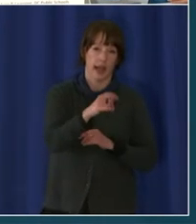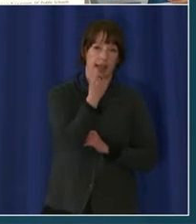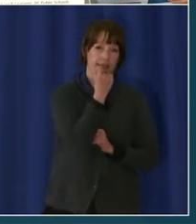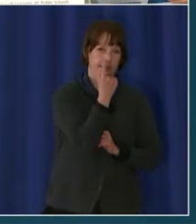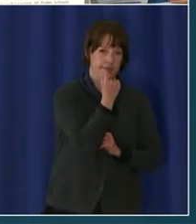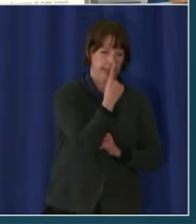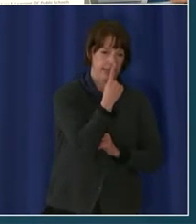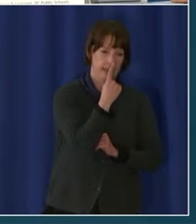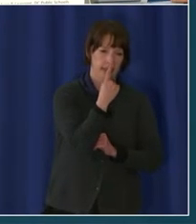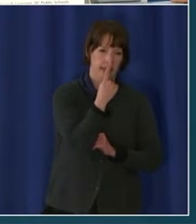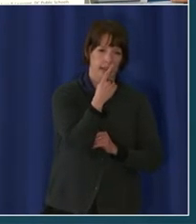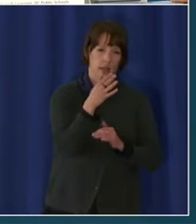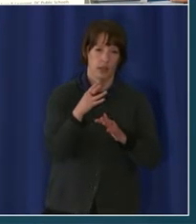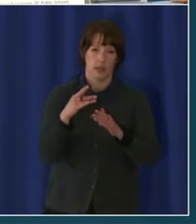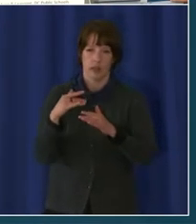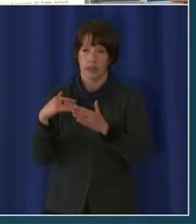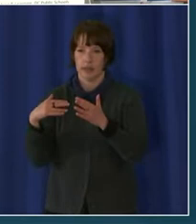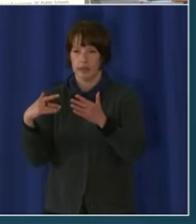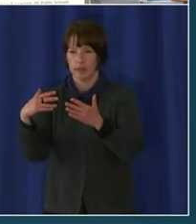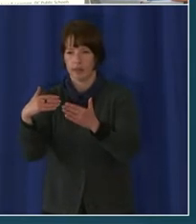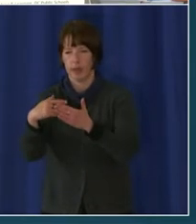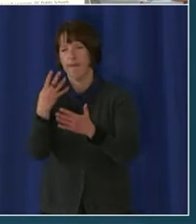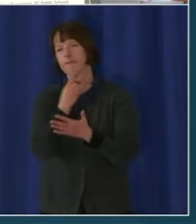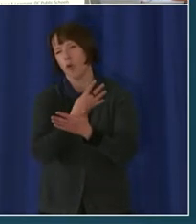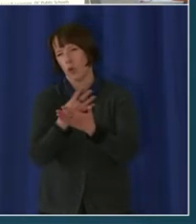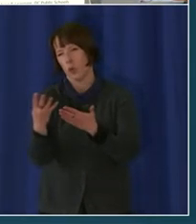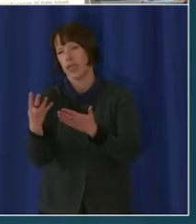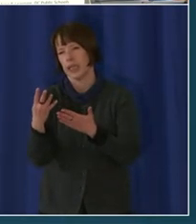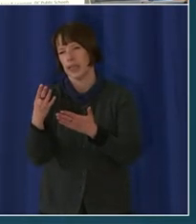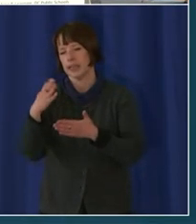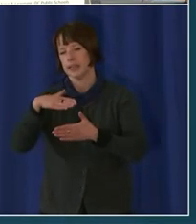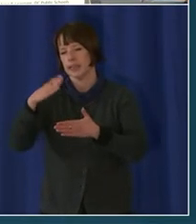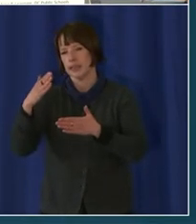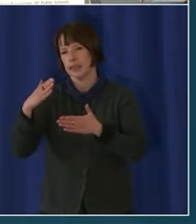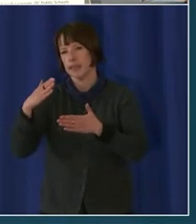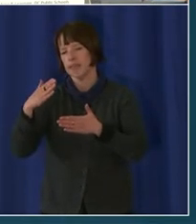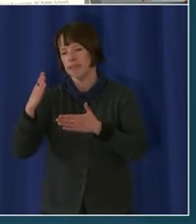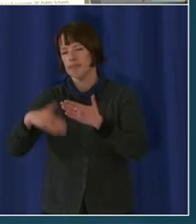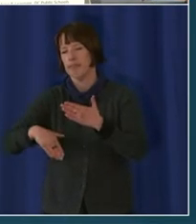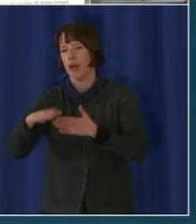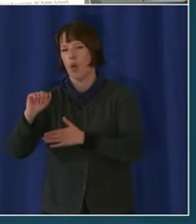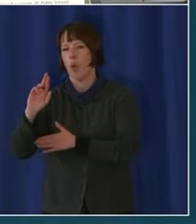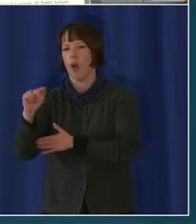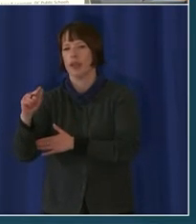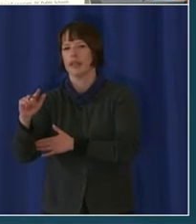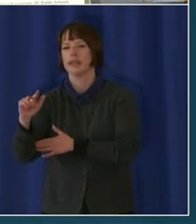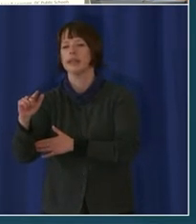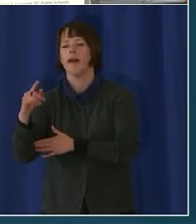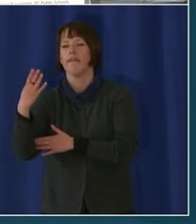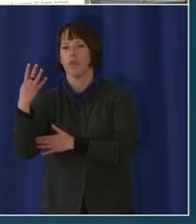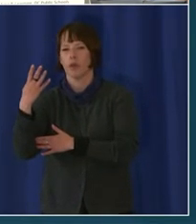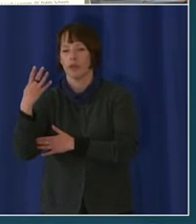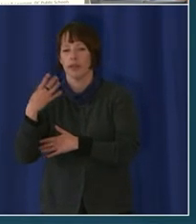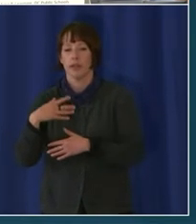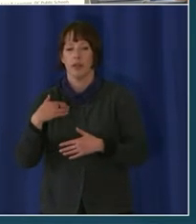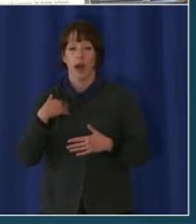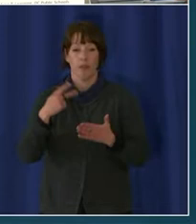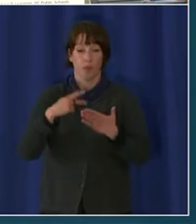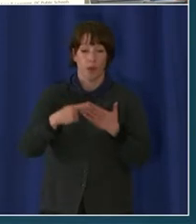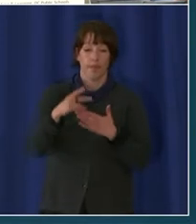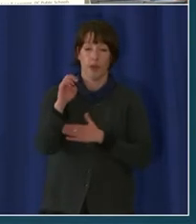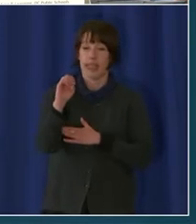July 11th and runs roughly 4 weeks and ends August 4th. We have programming